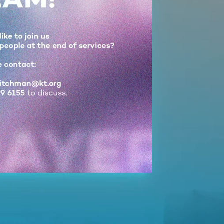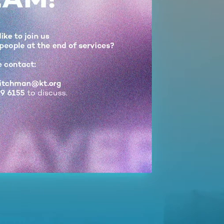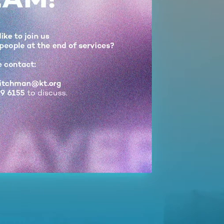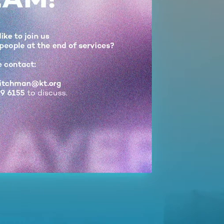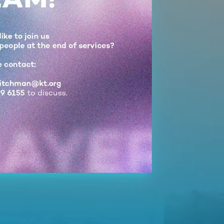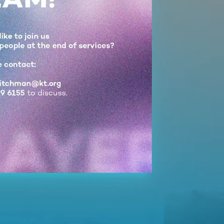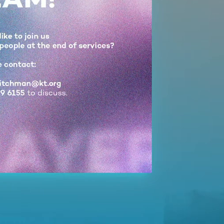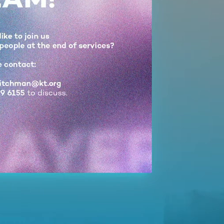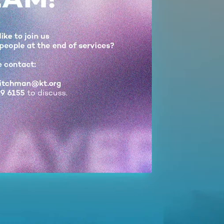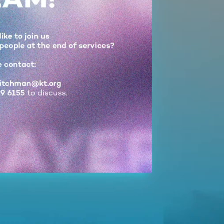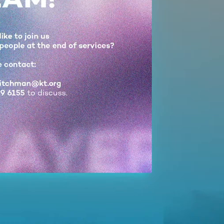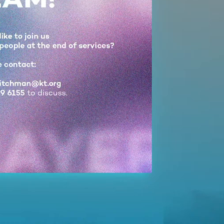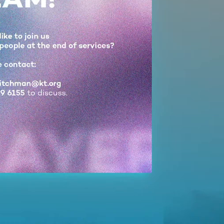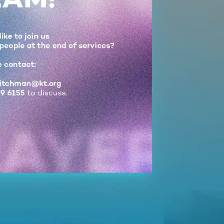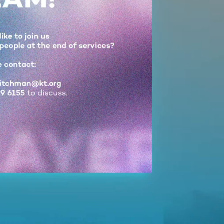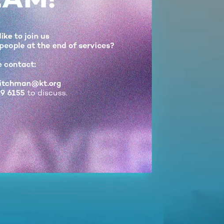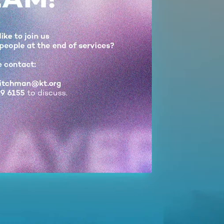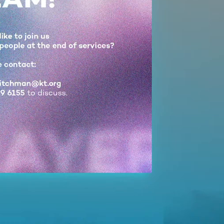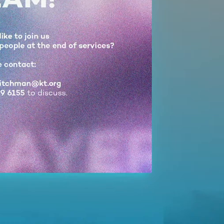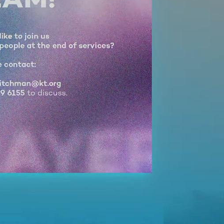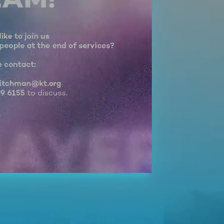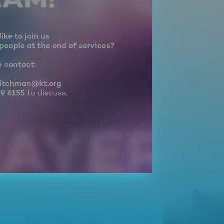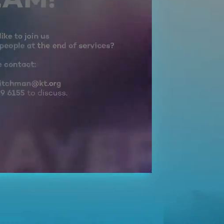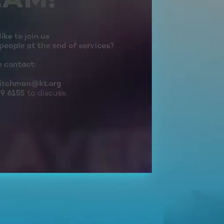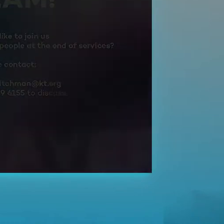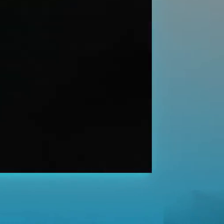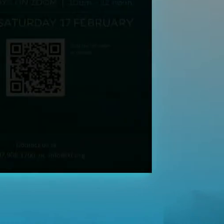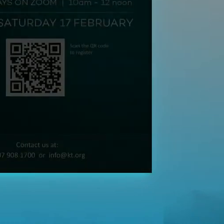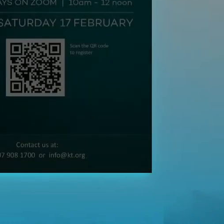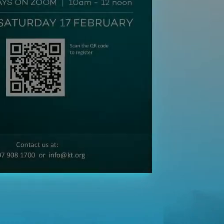Who is standing on the mountain?